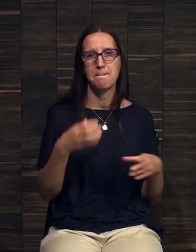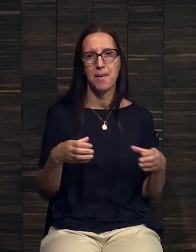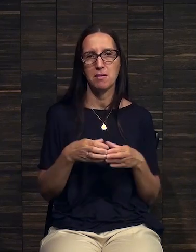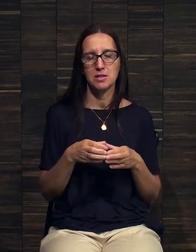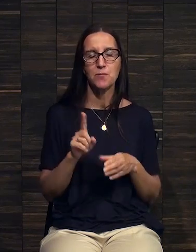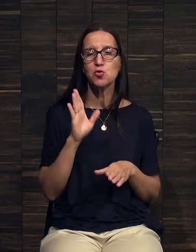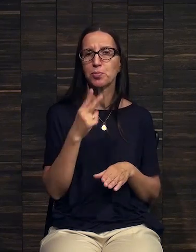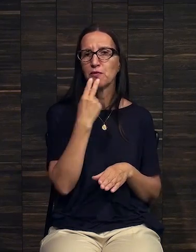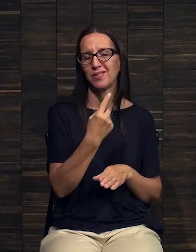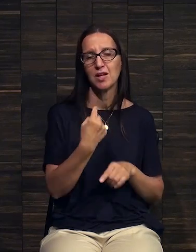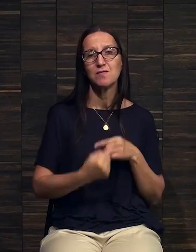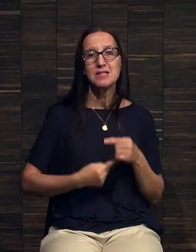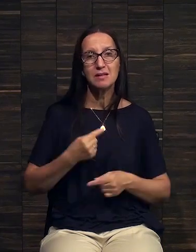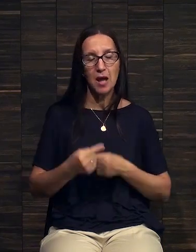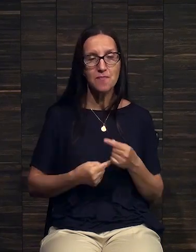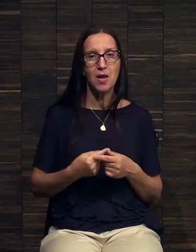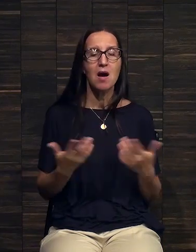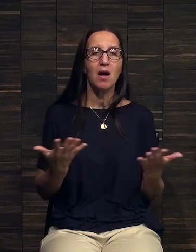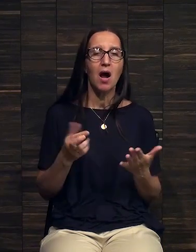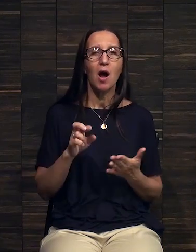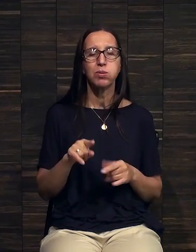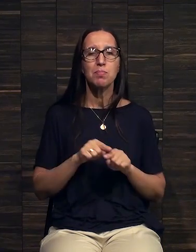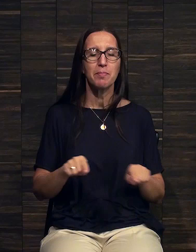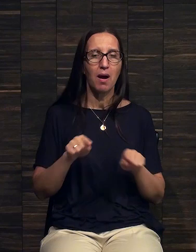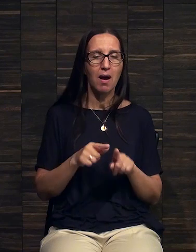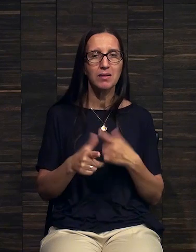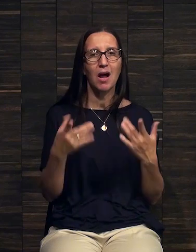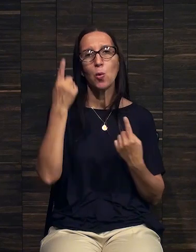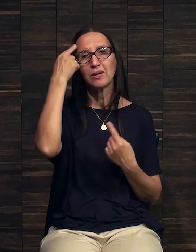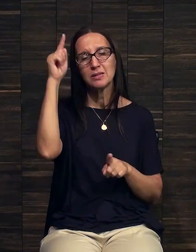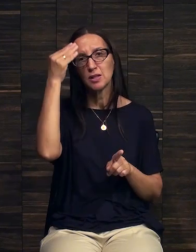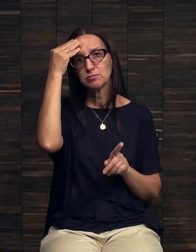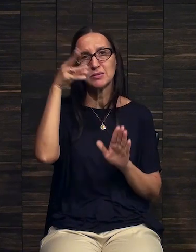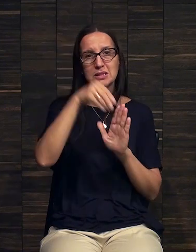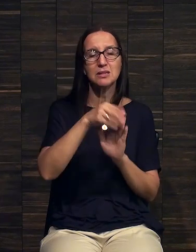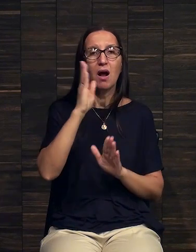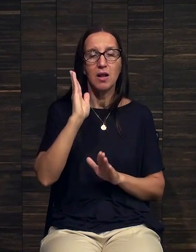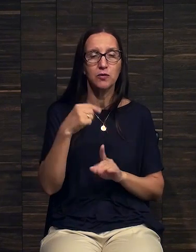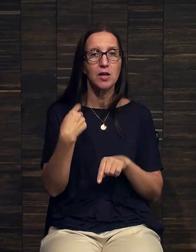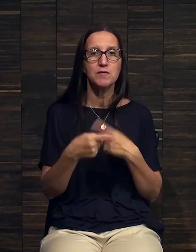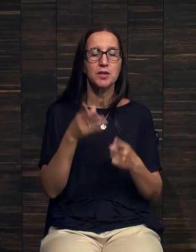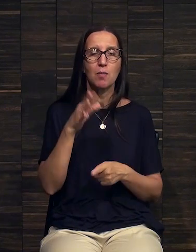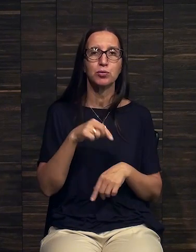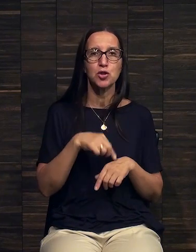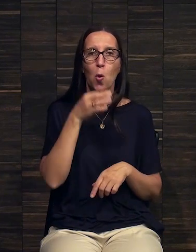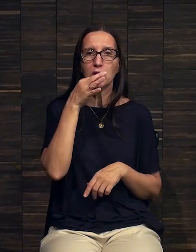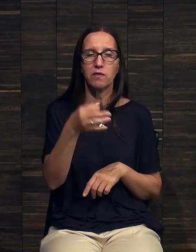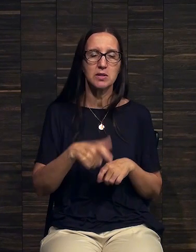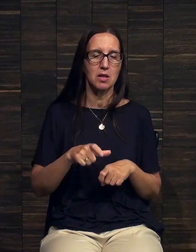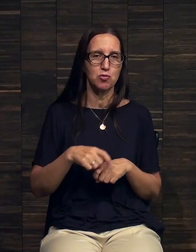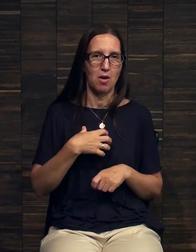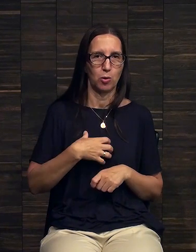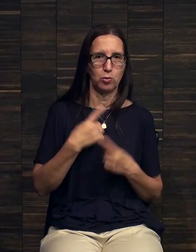one party engaged. What is typical here? No matter what kind of idea, no matter what kind of